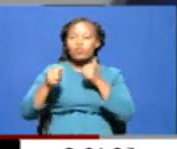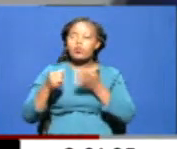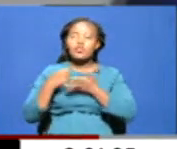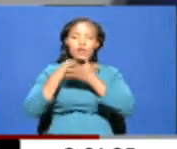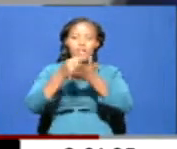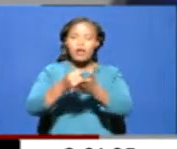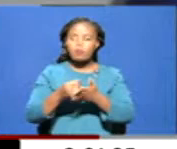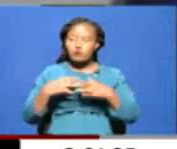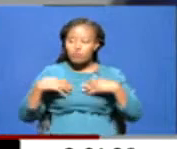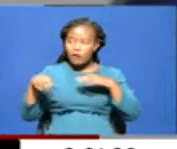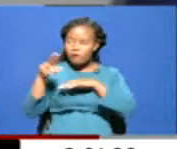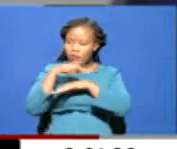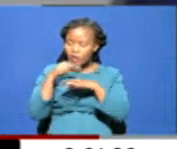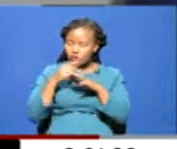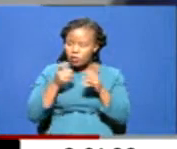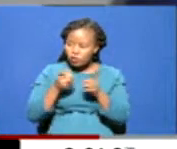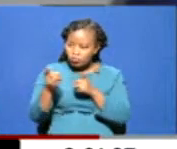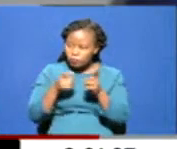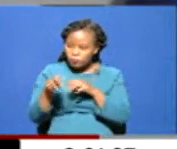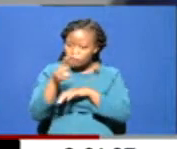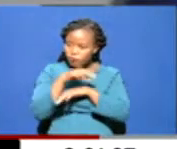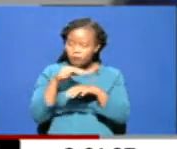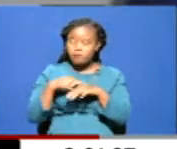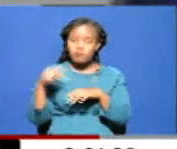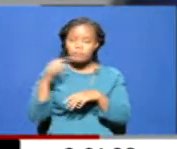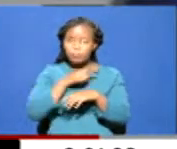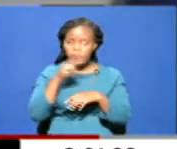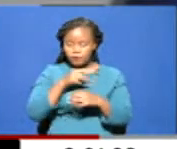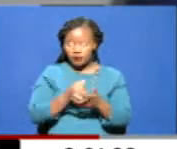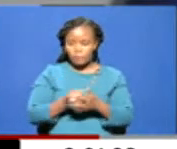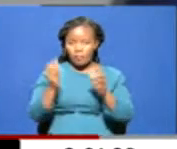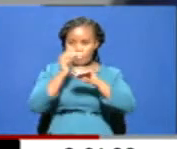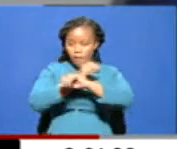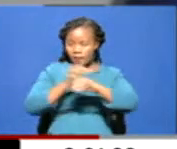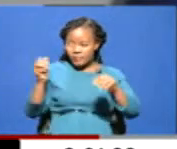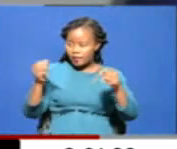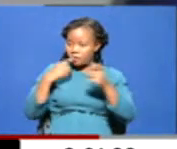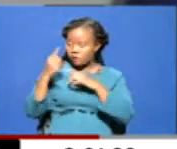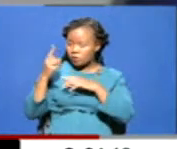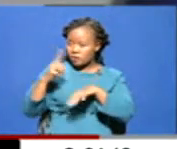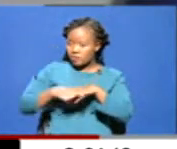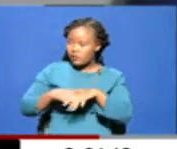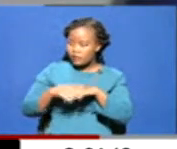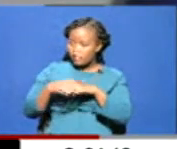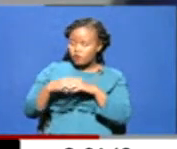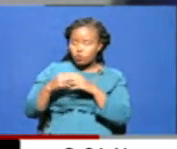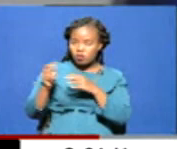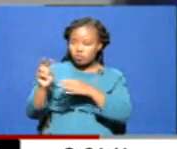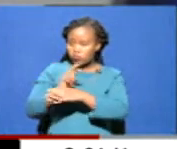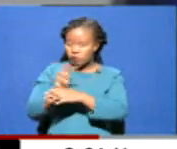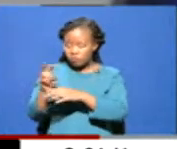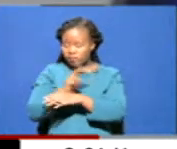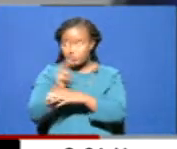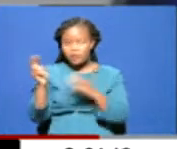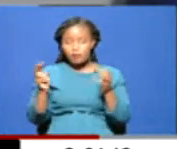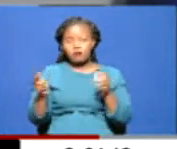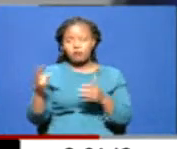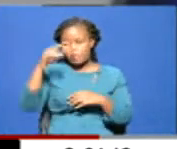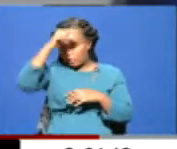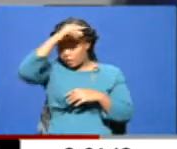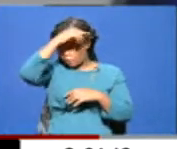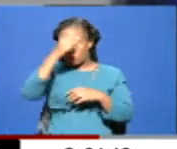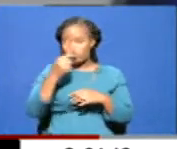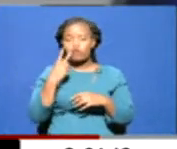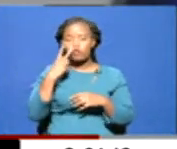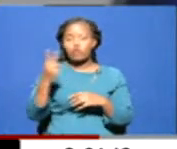national catastrophe. The head of state was speaking when he presided over the pass out of over 2,000 administration police officers